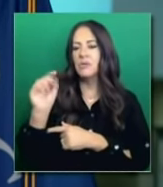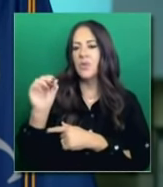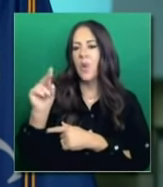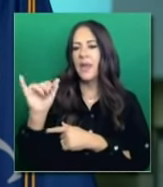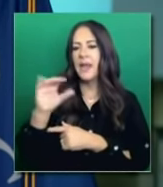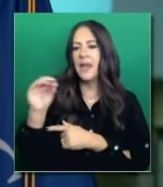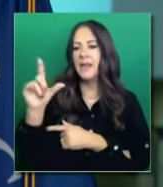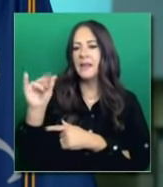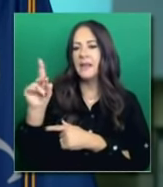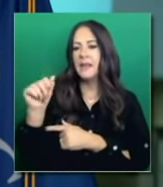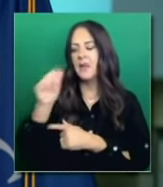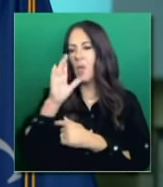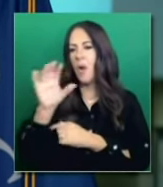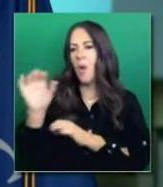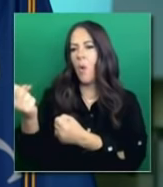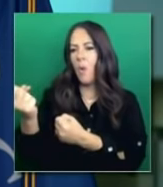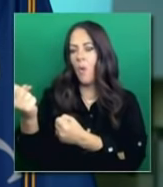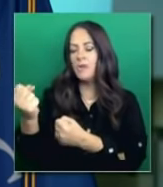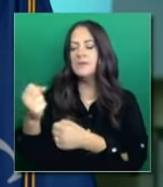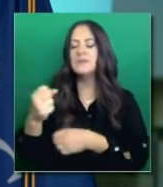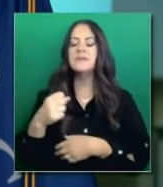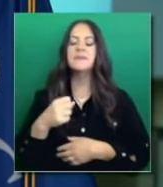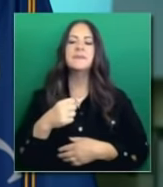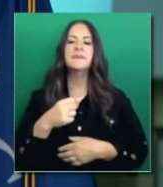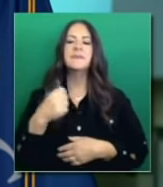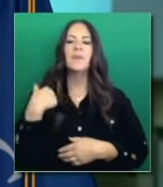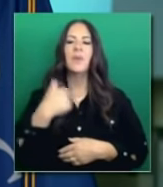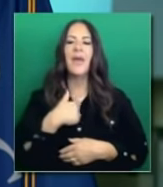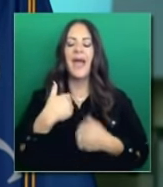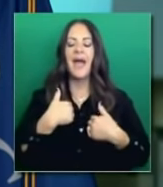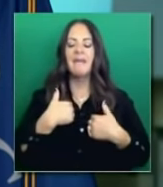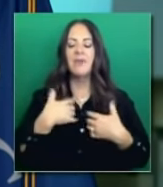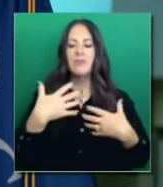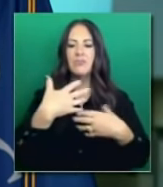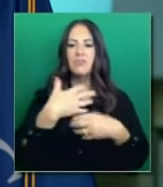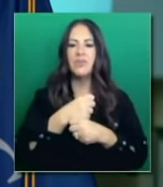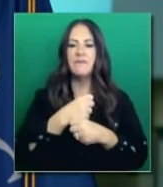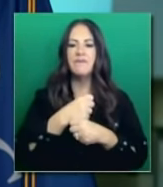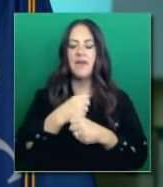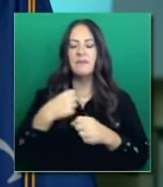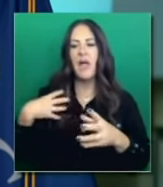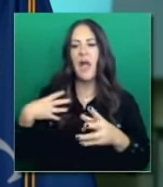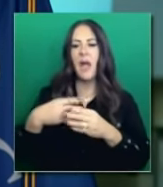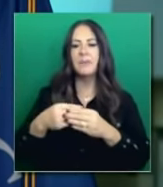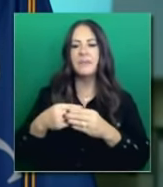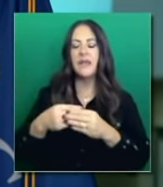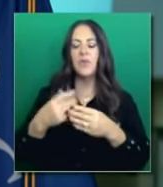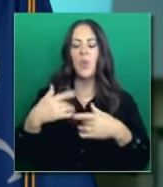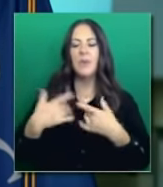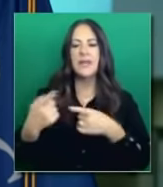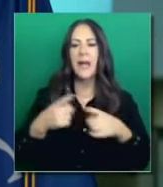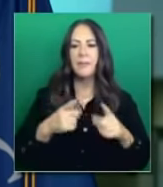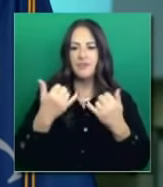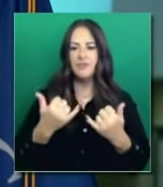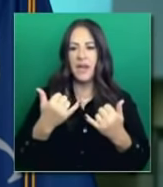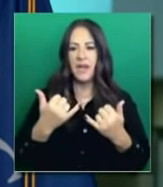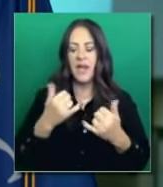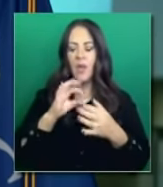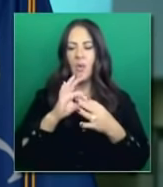brief update in terms of where we are in this pandemic. But I want to just reinforce that this is